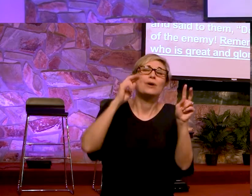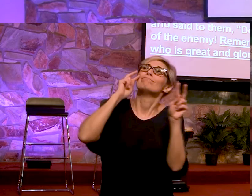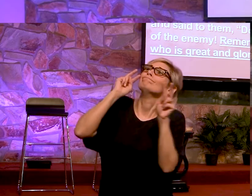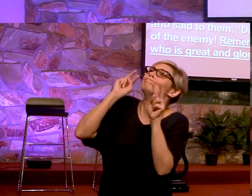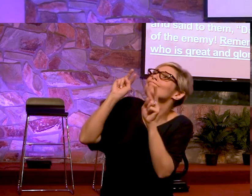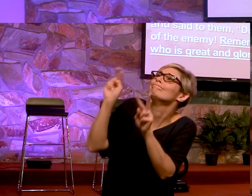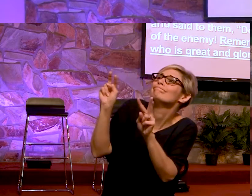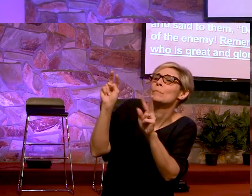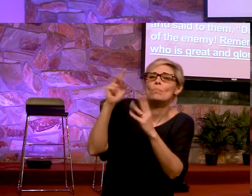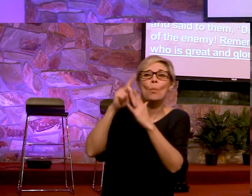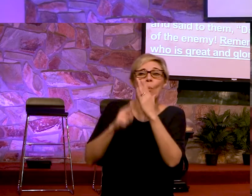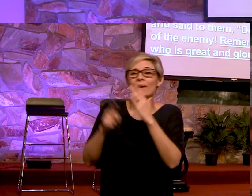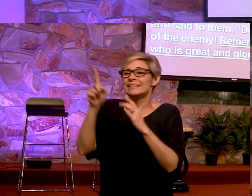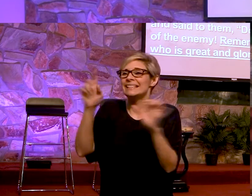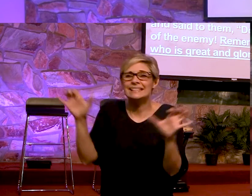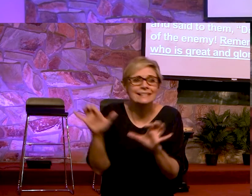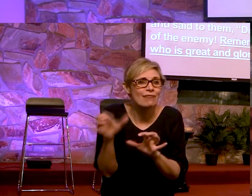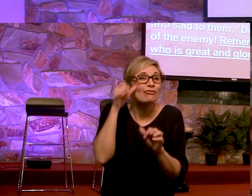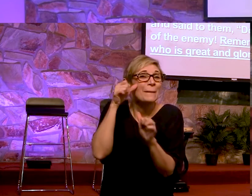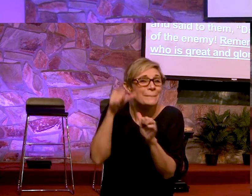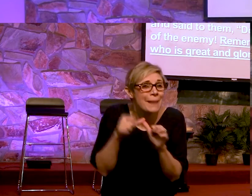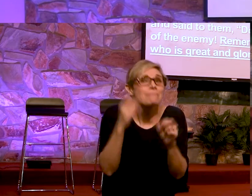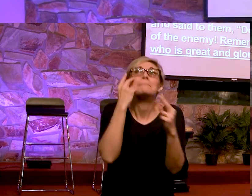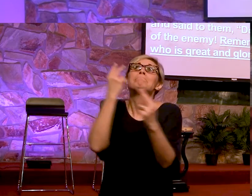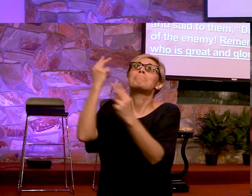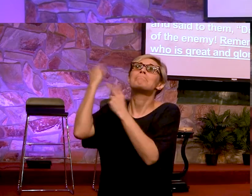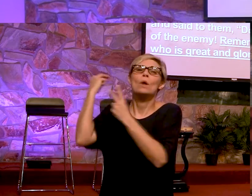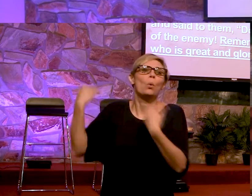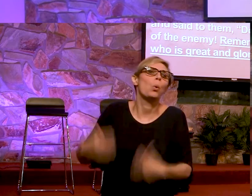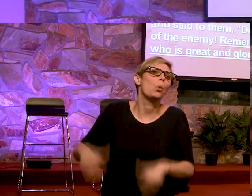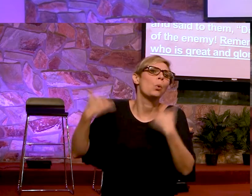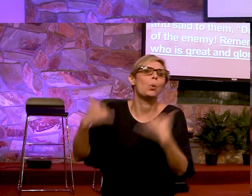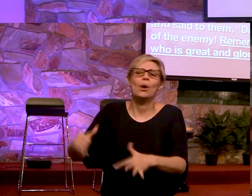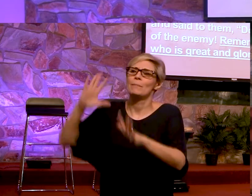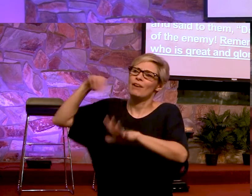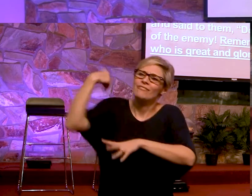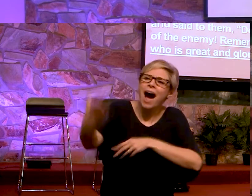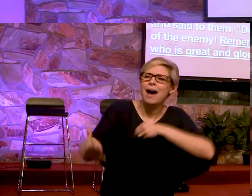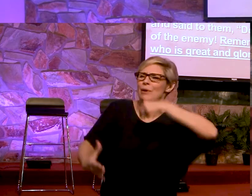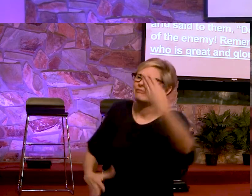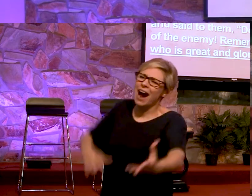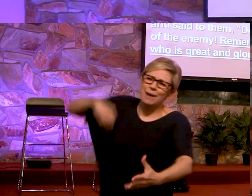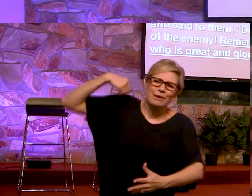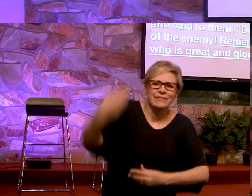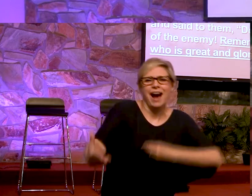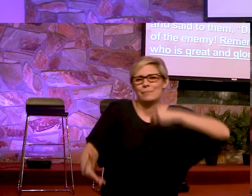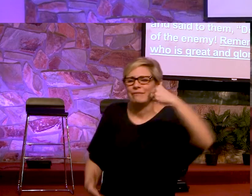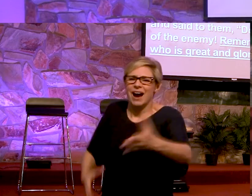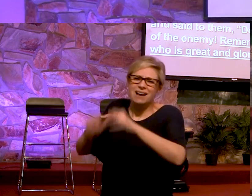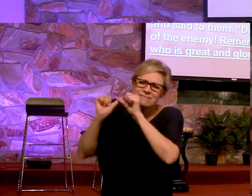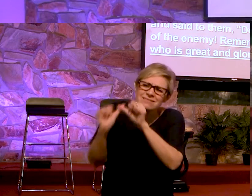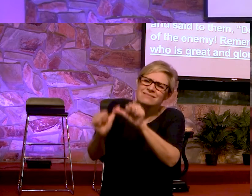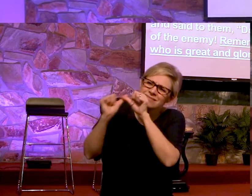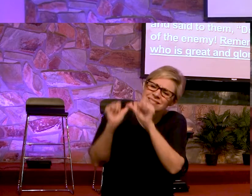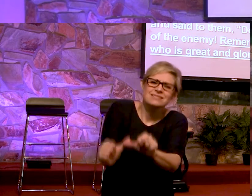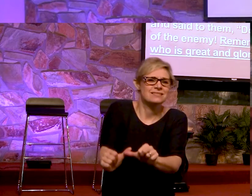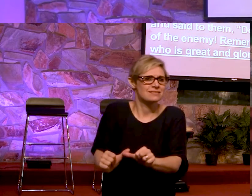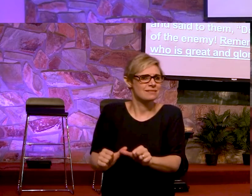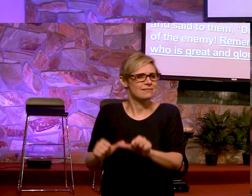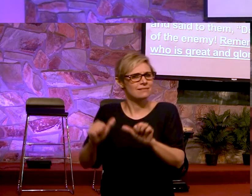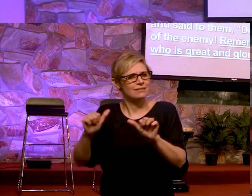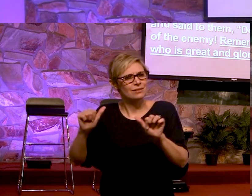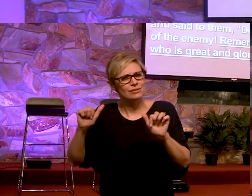you to recall how the Lord has been so great and glorious to us.